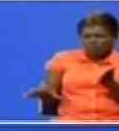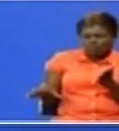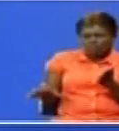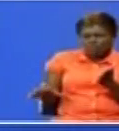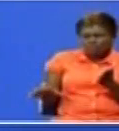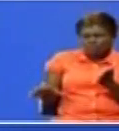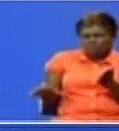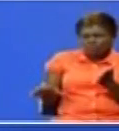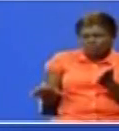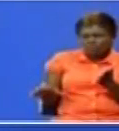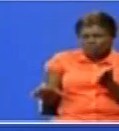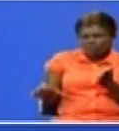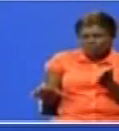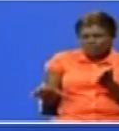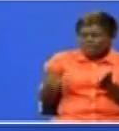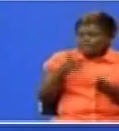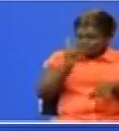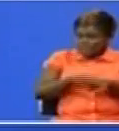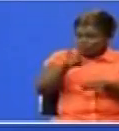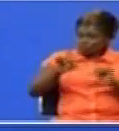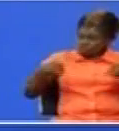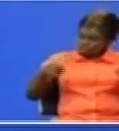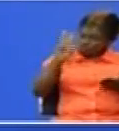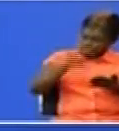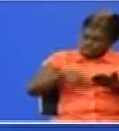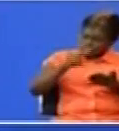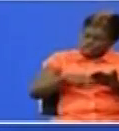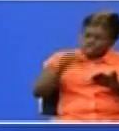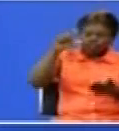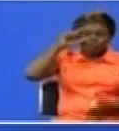fine. But when you read the news, I think you should take them off for the people. Alright, anything you say. Right, so...